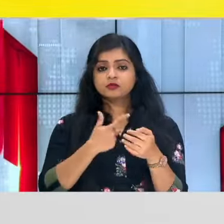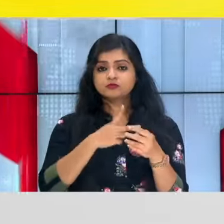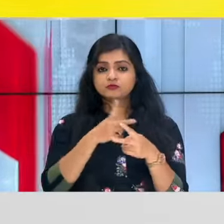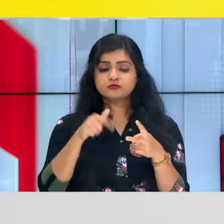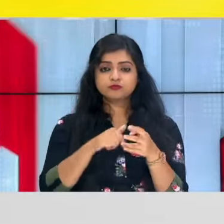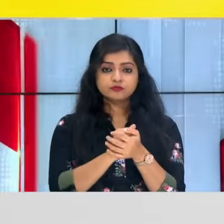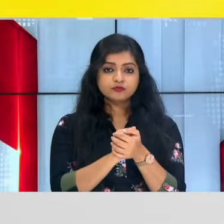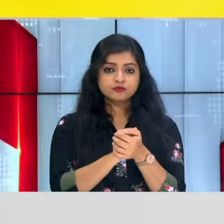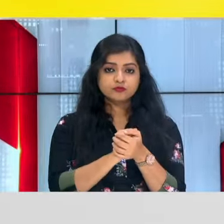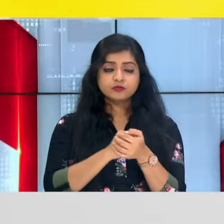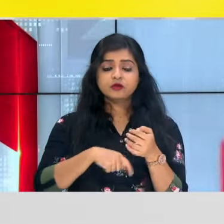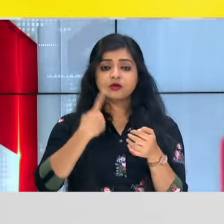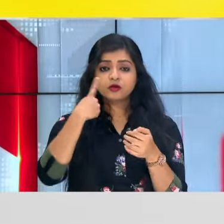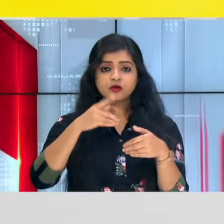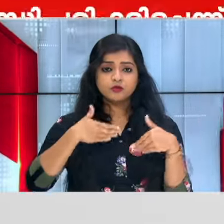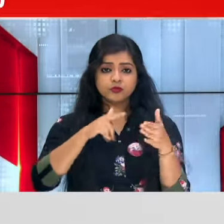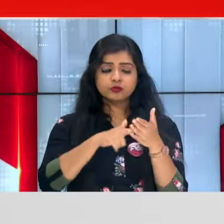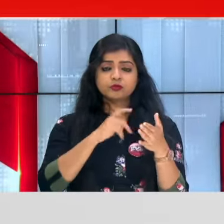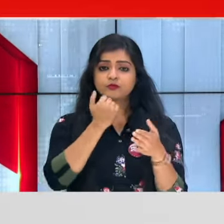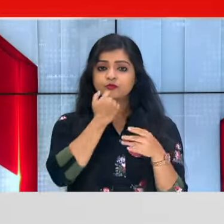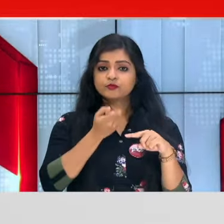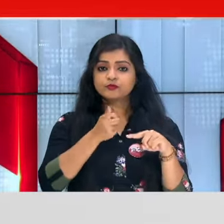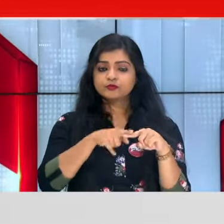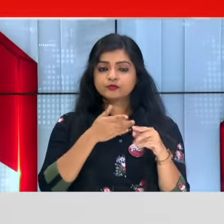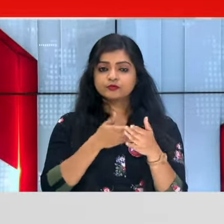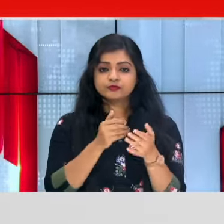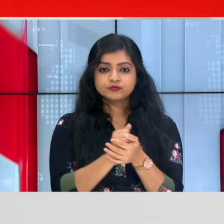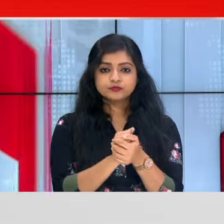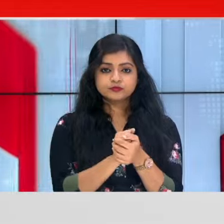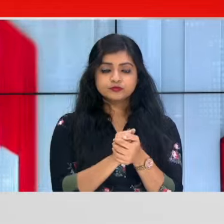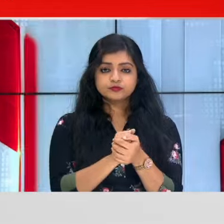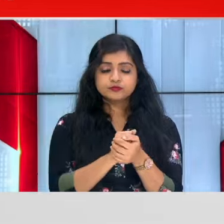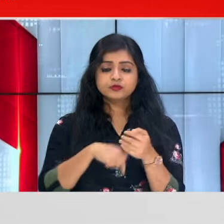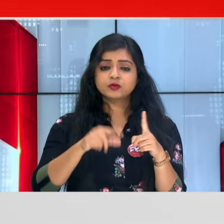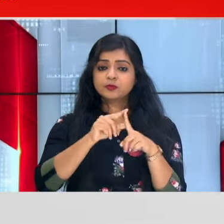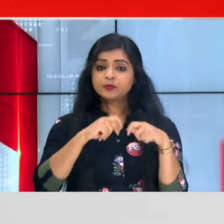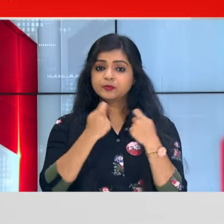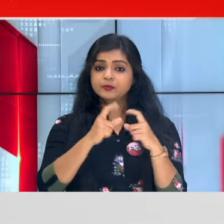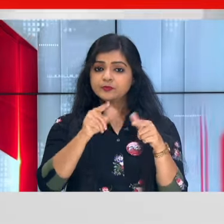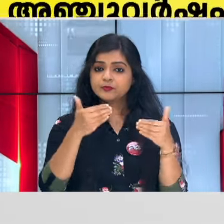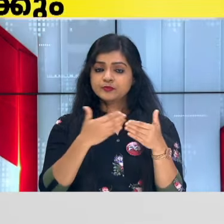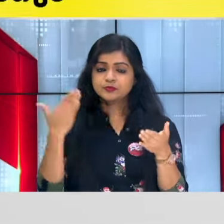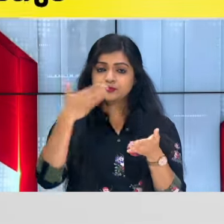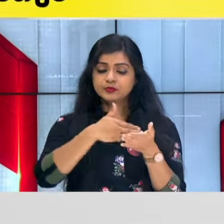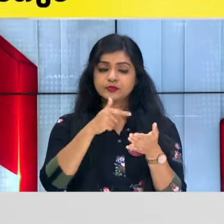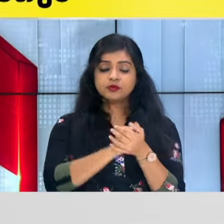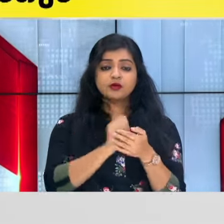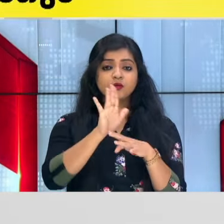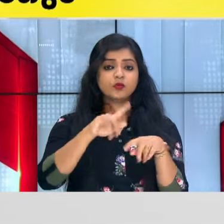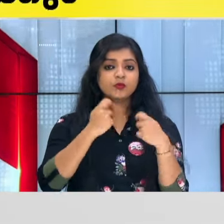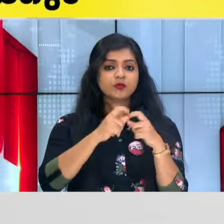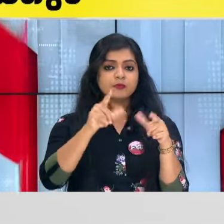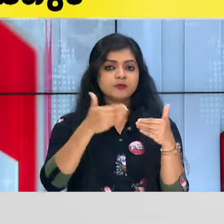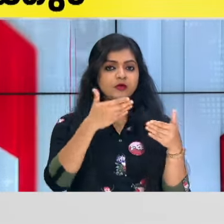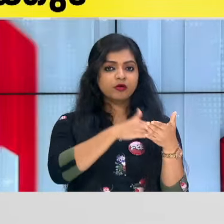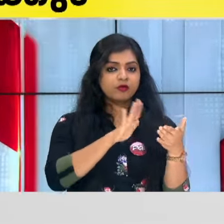Gayaram Rajniti and the Beparikaran of the Rajniti. They were present in the party meeting, the Congress Legislative Party meeting, and they were present